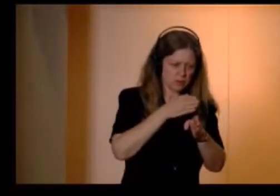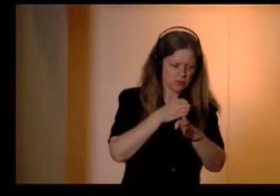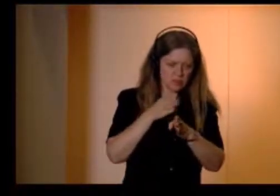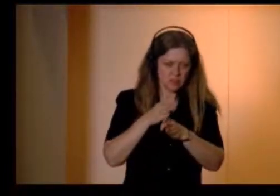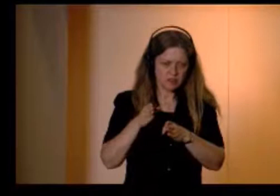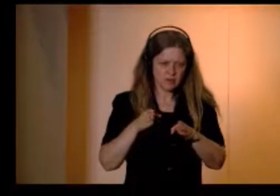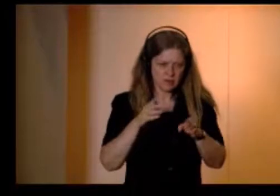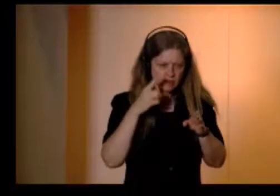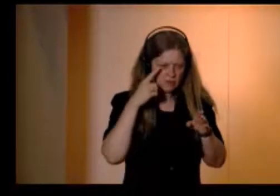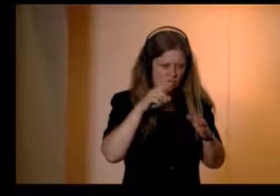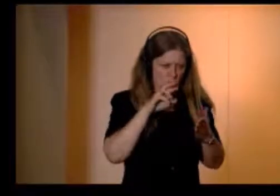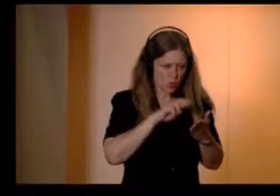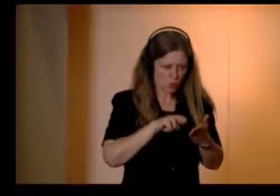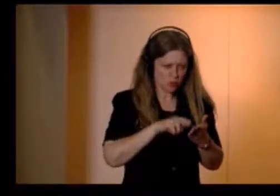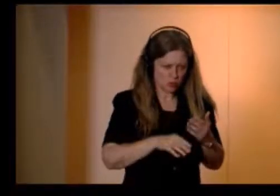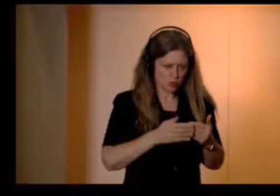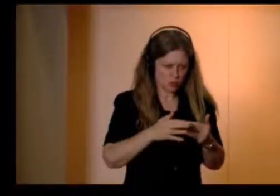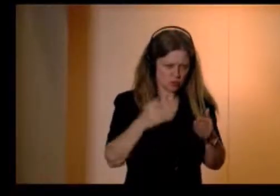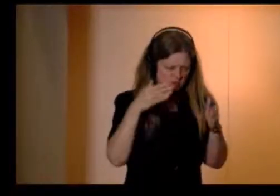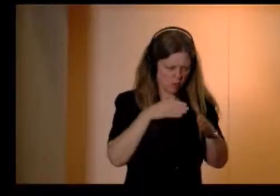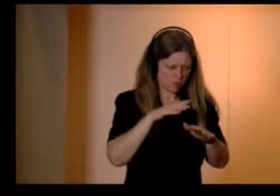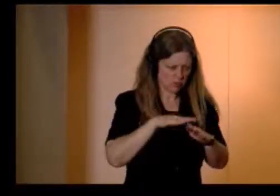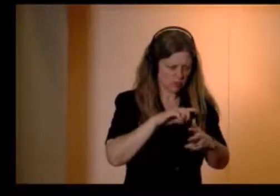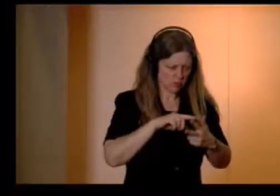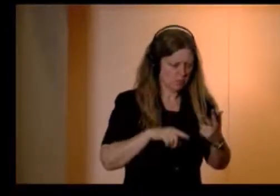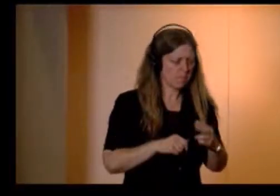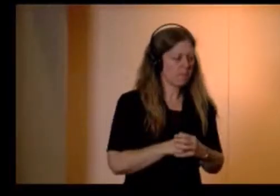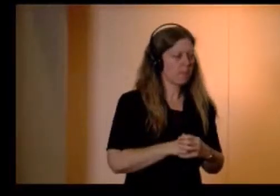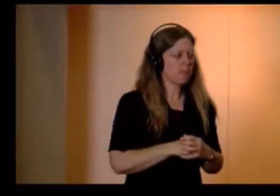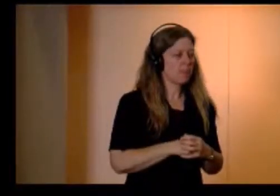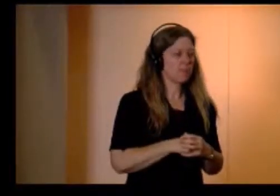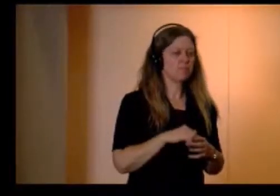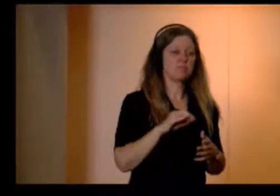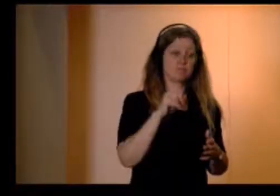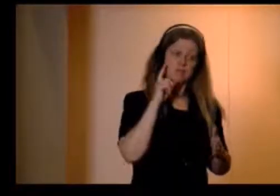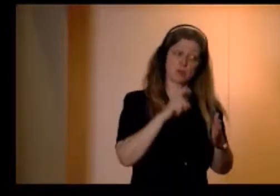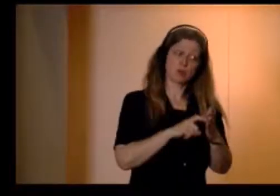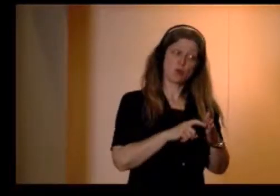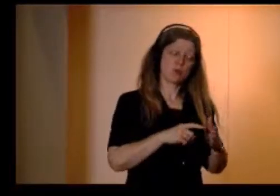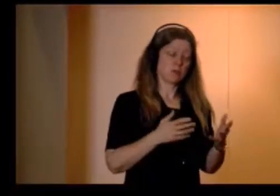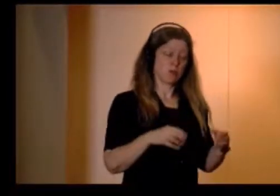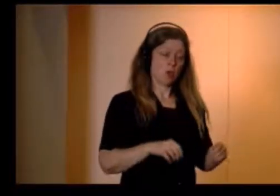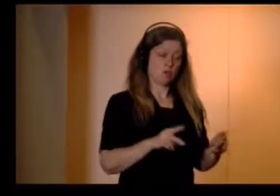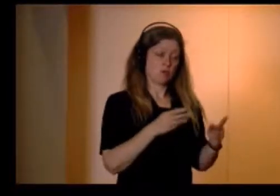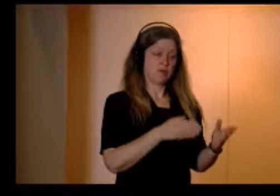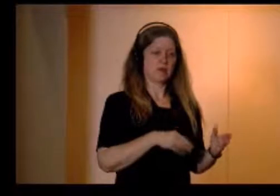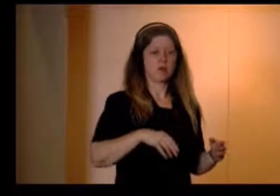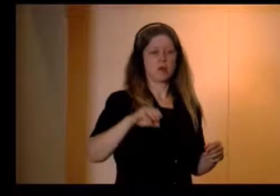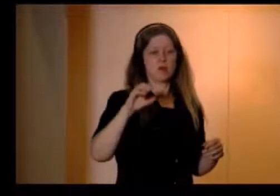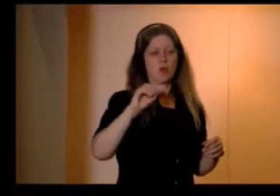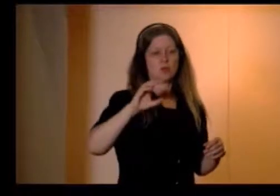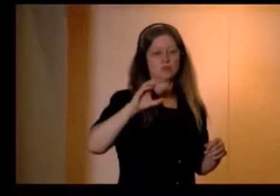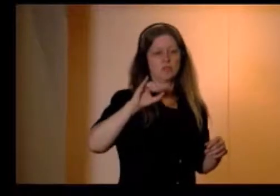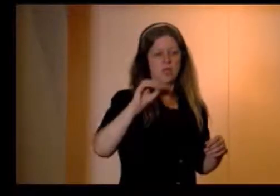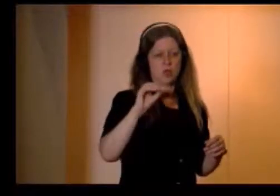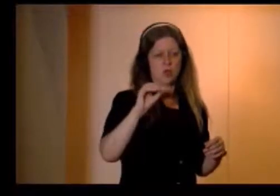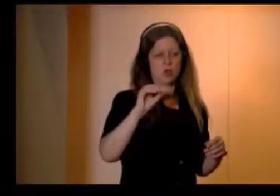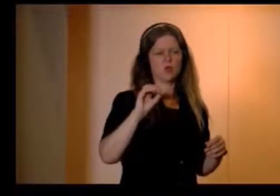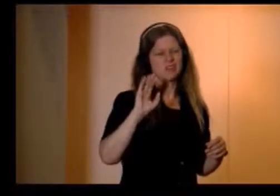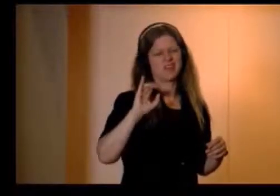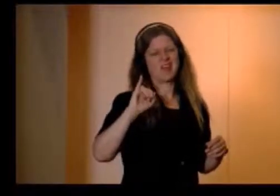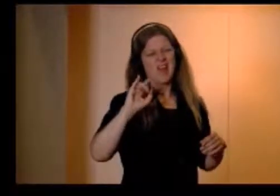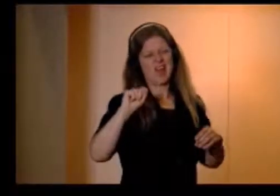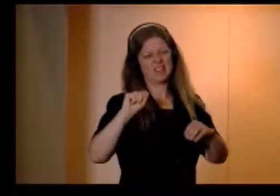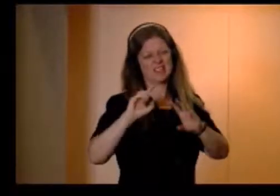research. And so kind of noticing the opportunity, the Office of the Chief Information Officer, which is basically our IT